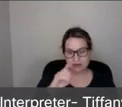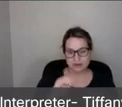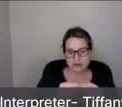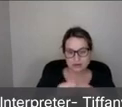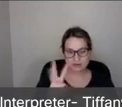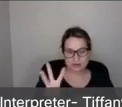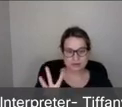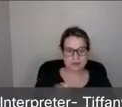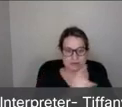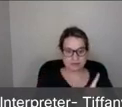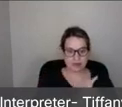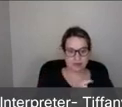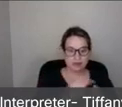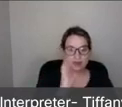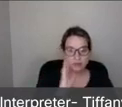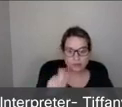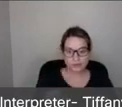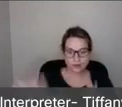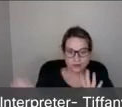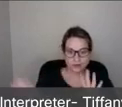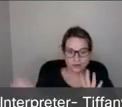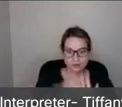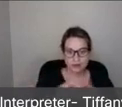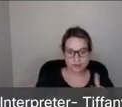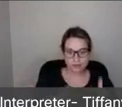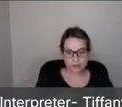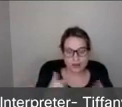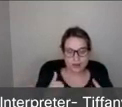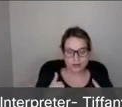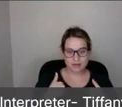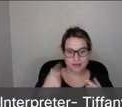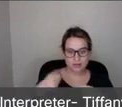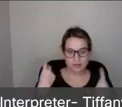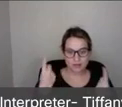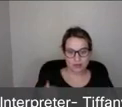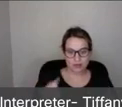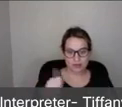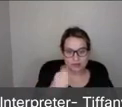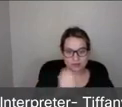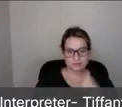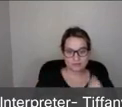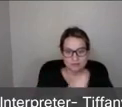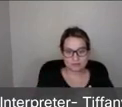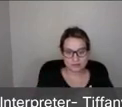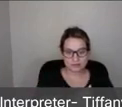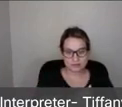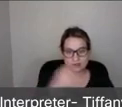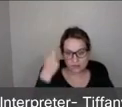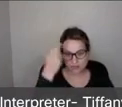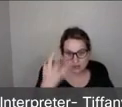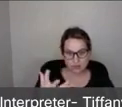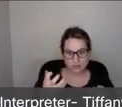Democrat district, and they're going to be able to elect people as they have throughout the last 10 years. And the reason they want to